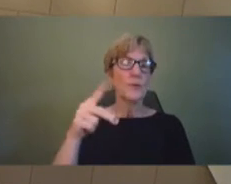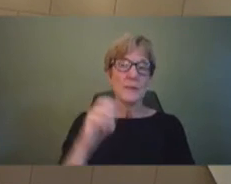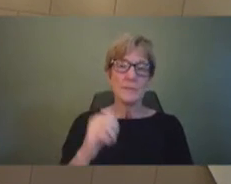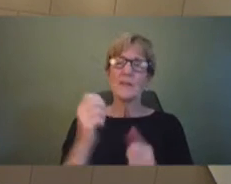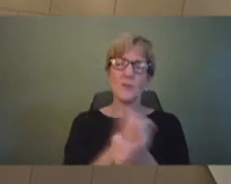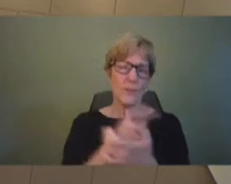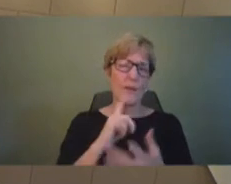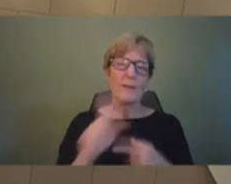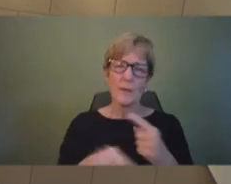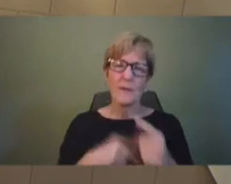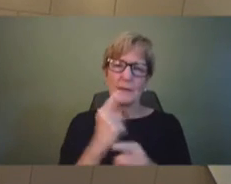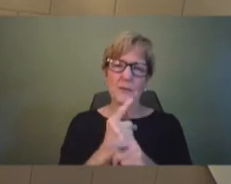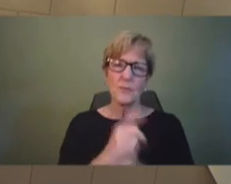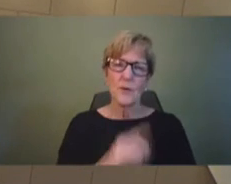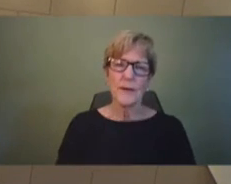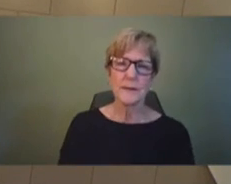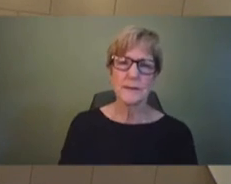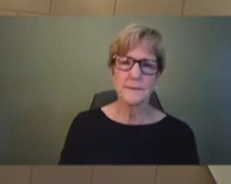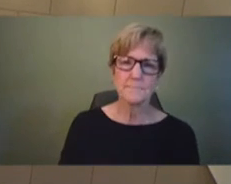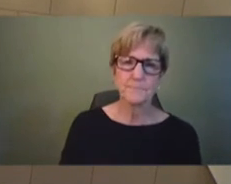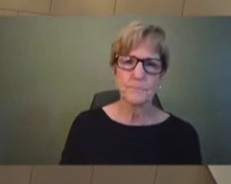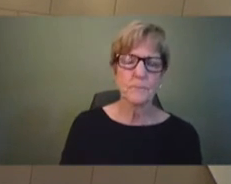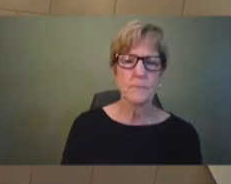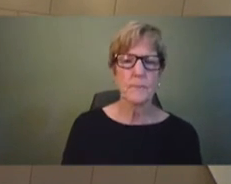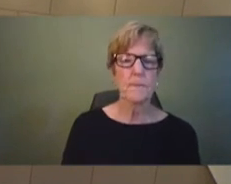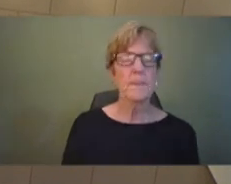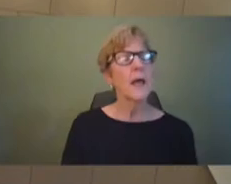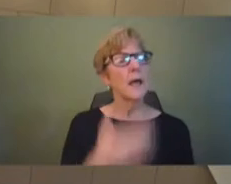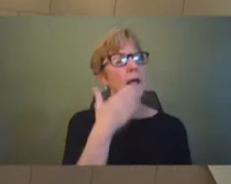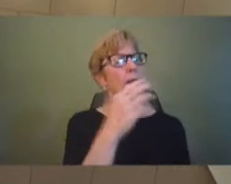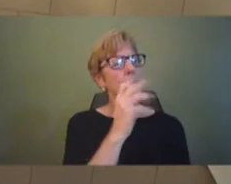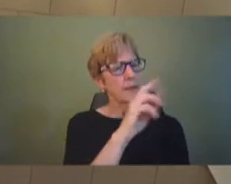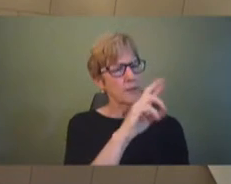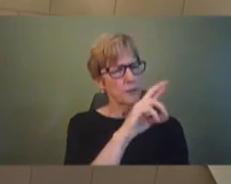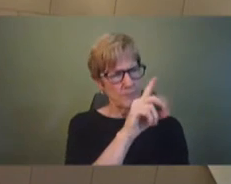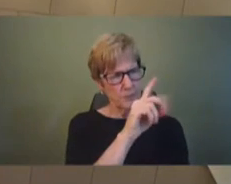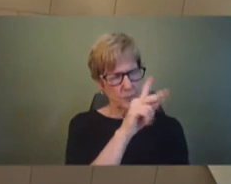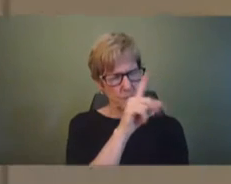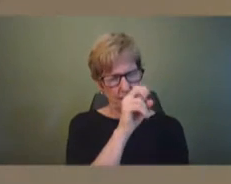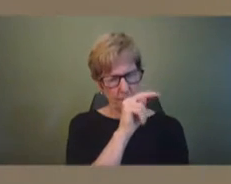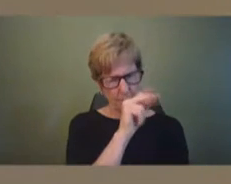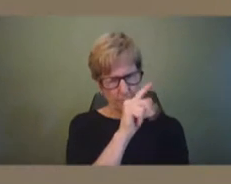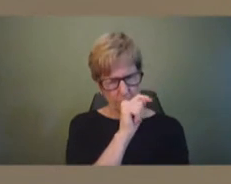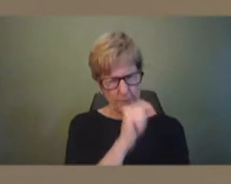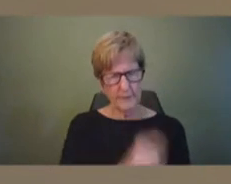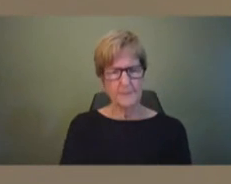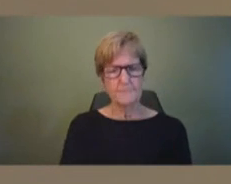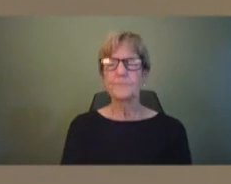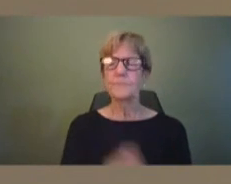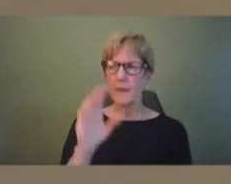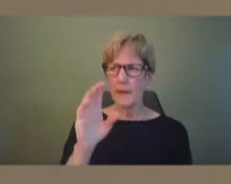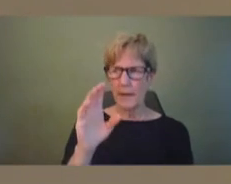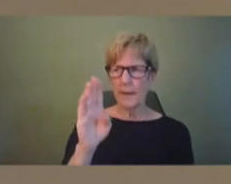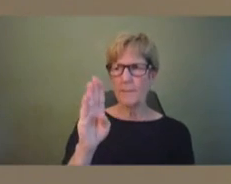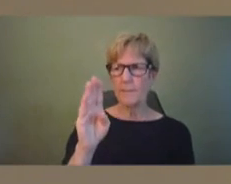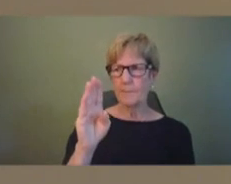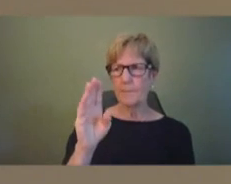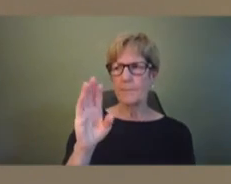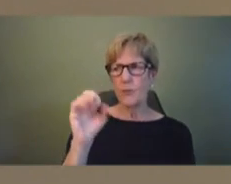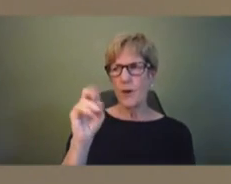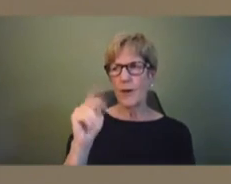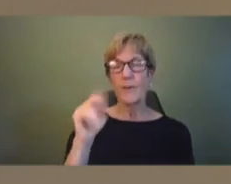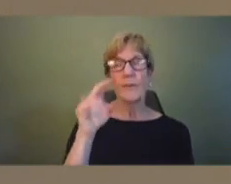protim thank you um Mr Davenport and U Mr Brown um that that was an impressive